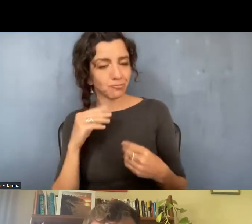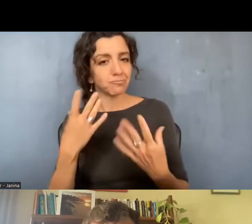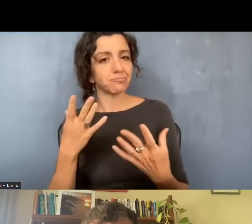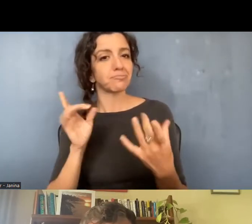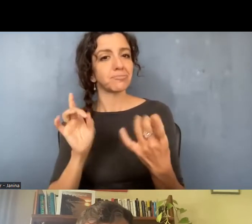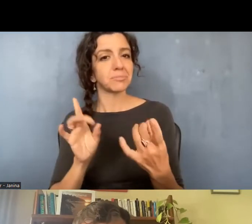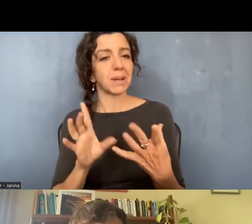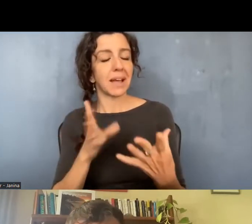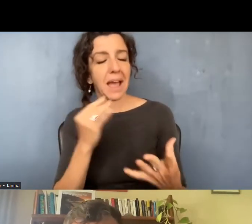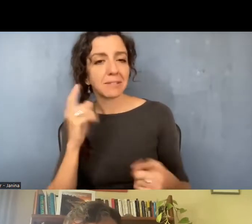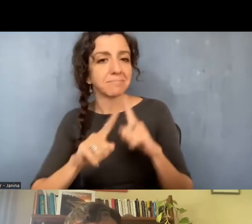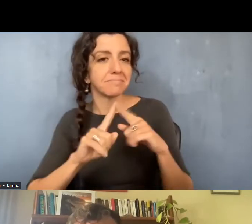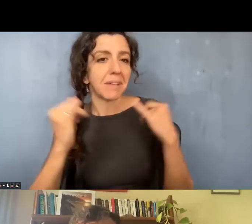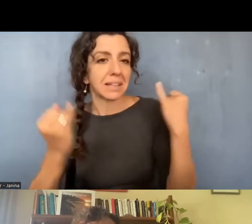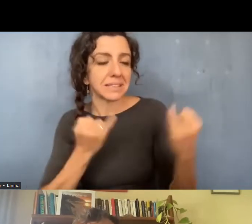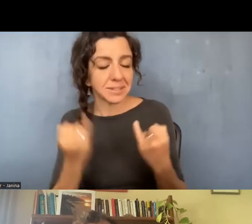please.